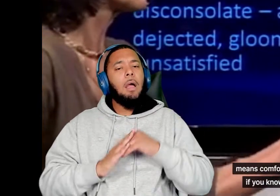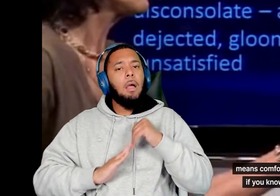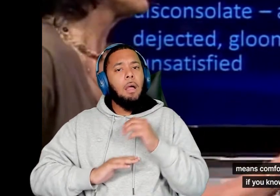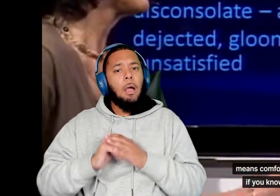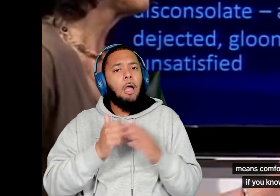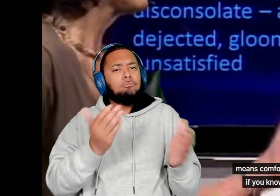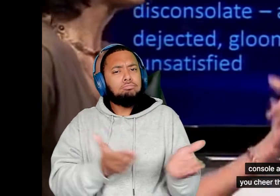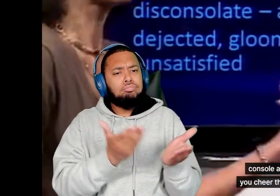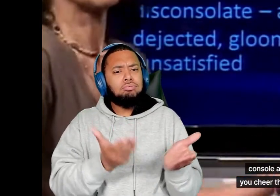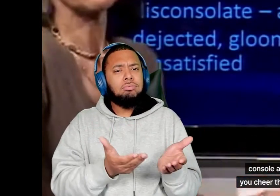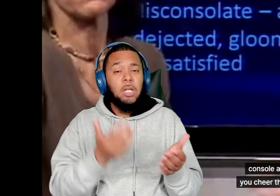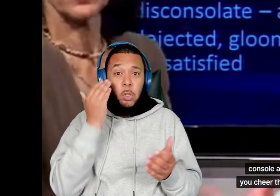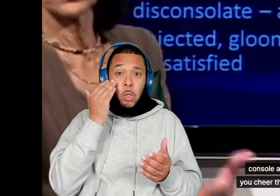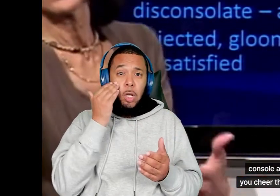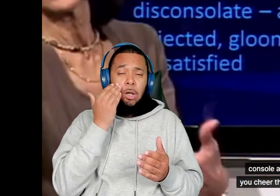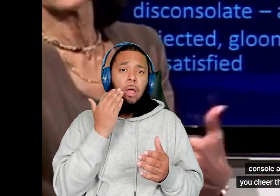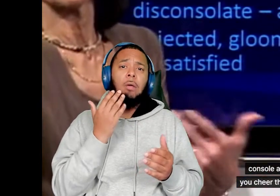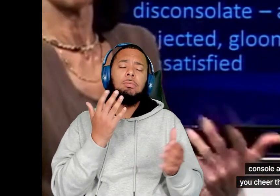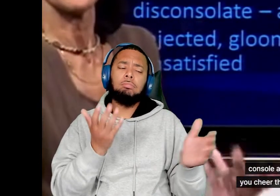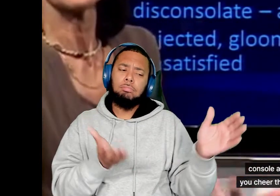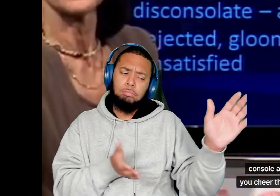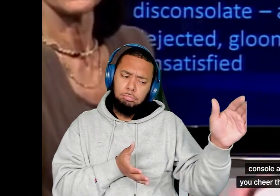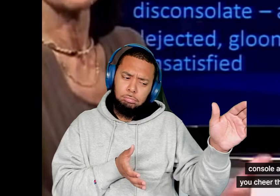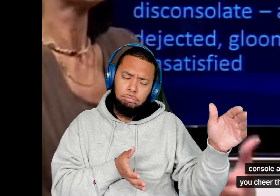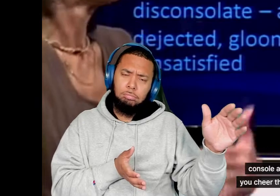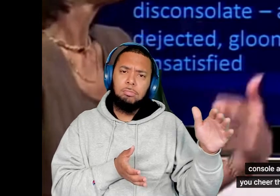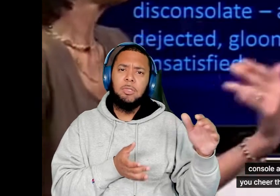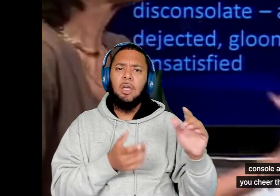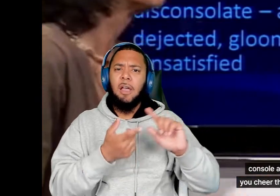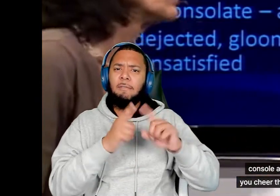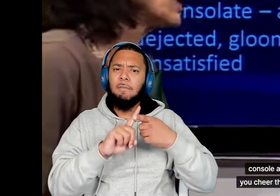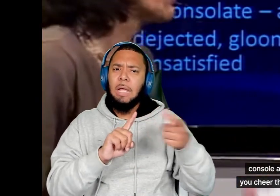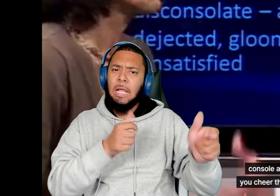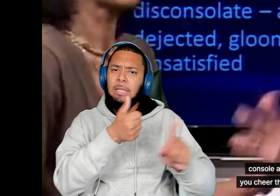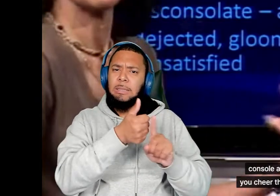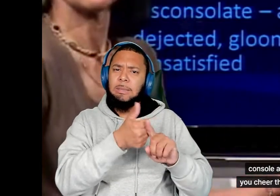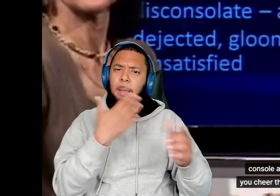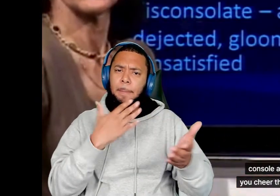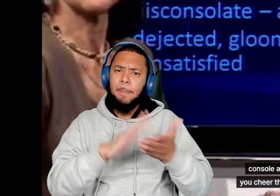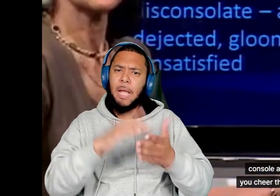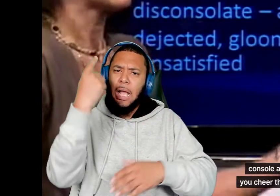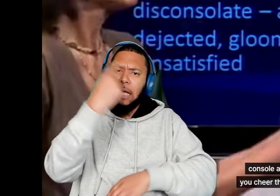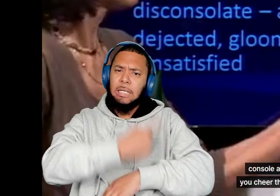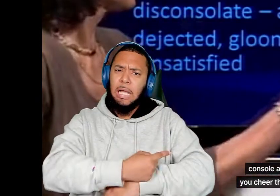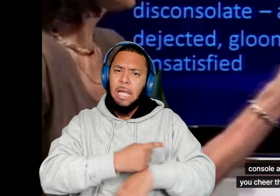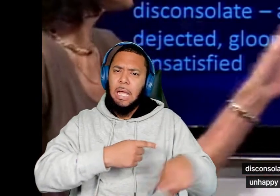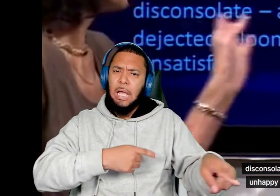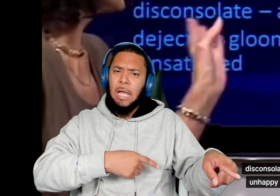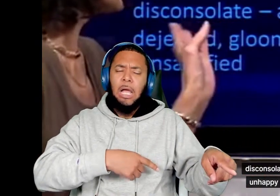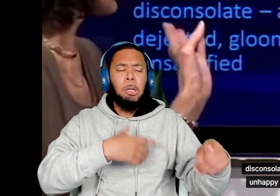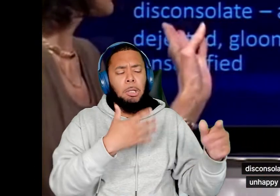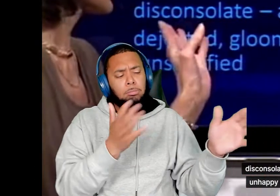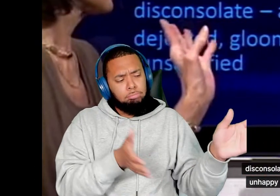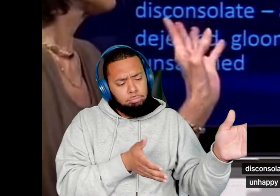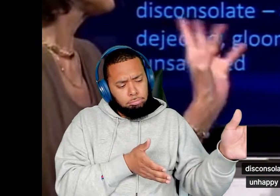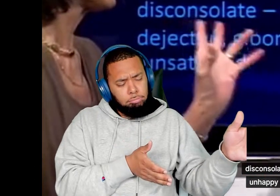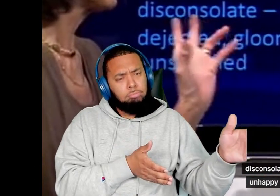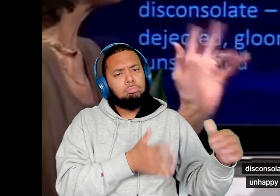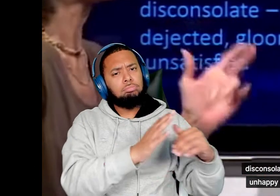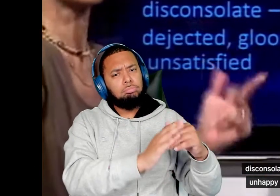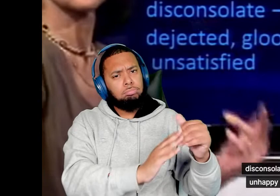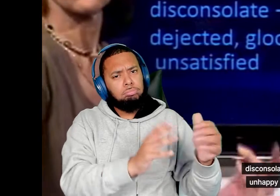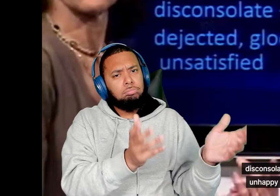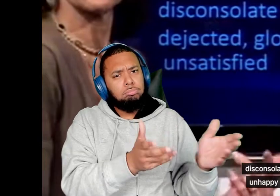what console means, if you console a friend who's had a bad day, you cheer them up, you comfort them, then disconsolate